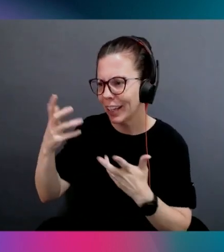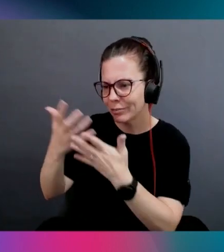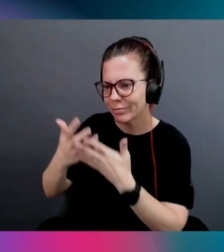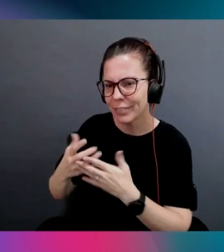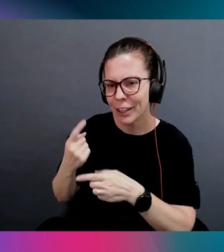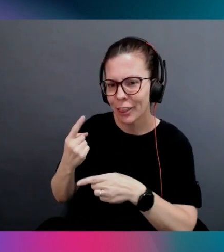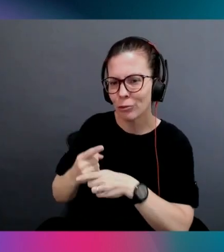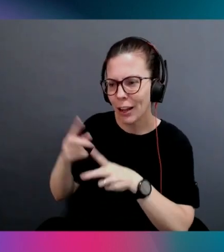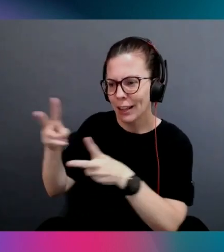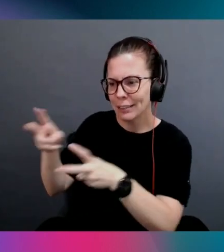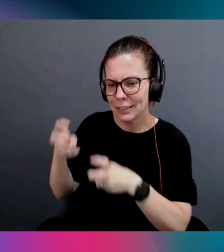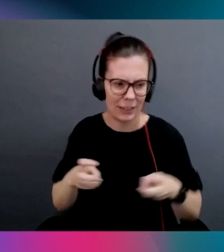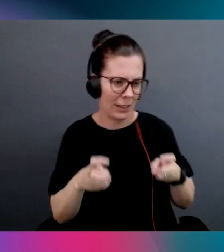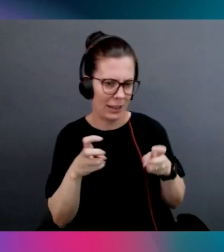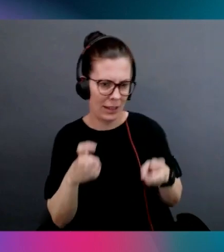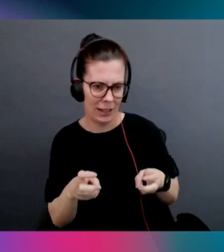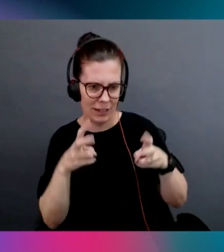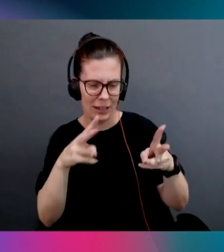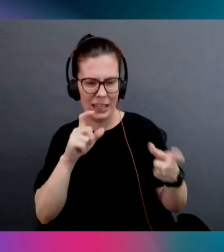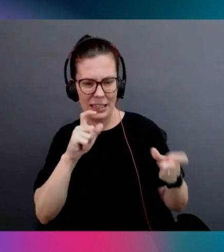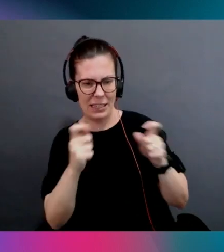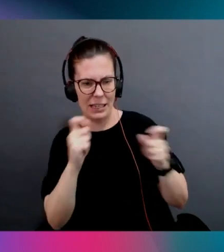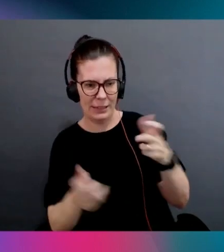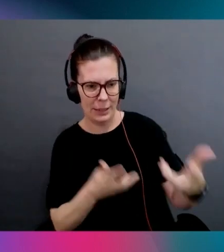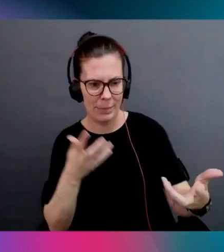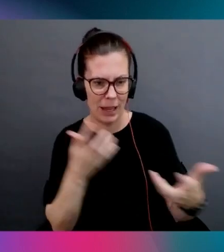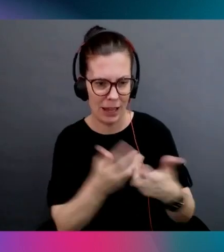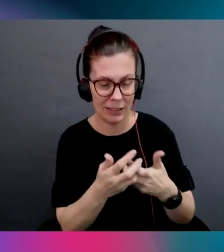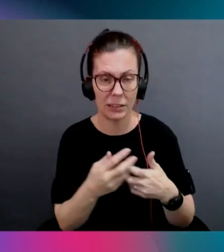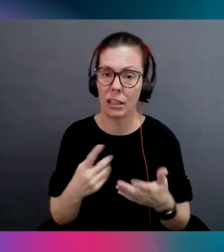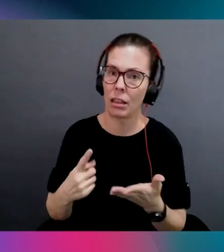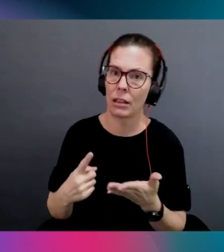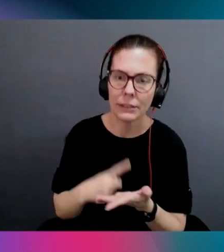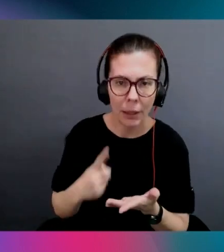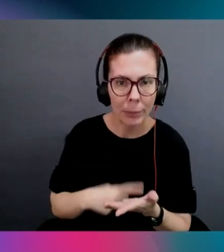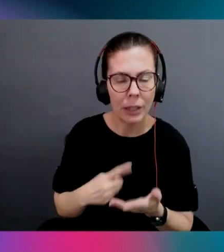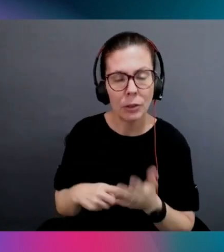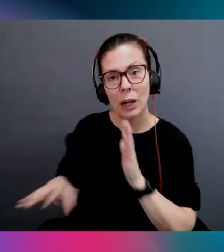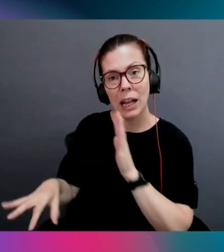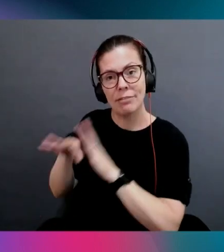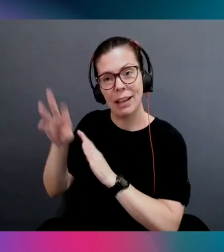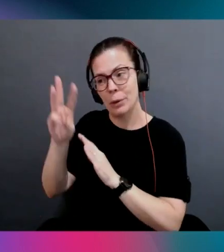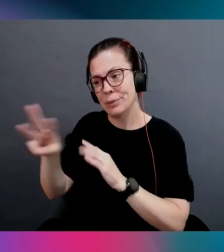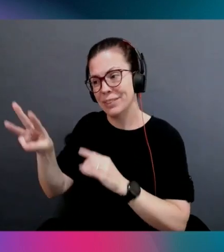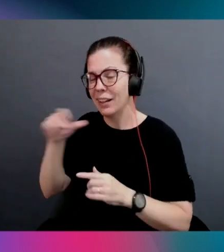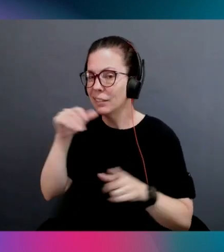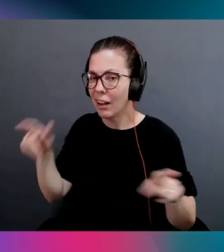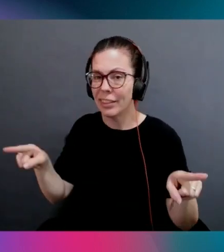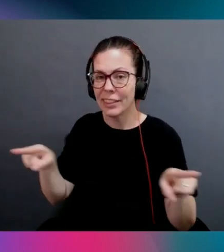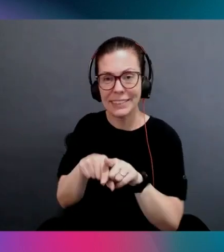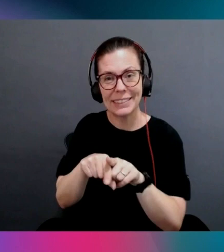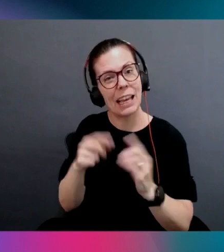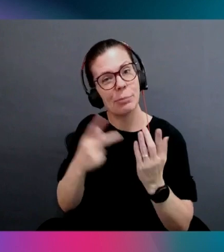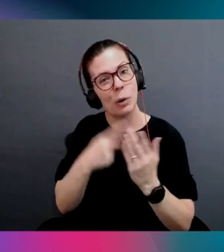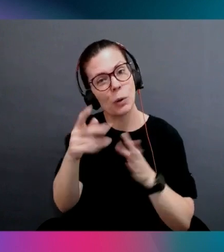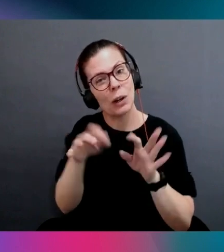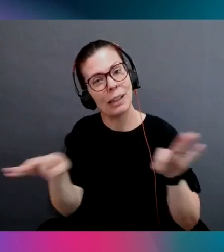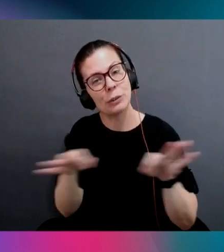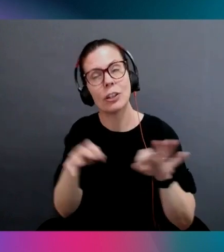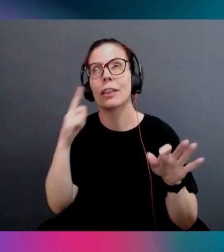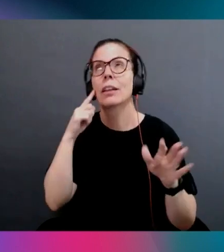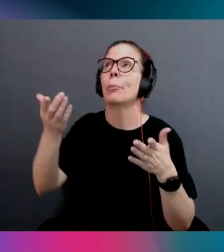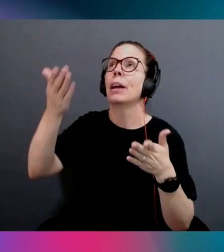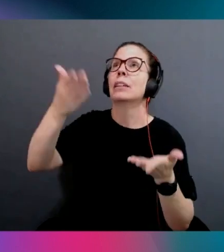then taking it back, customizing it for my thing, and then sometimes what I found in the web was not in the same programming language. And I'm like, oh my God, now I had to like look